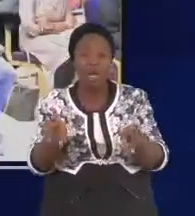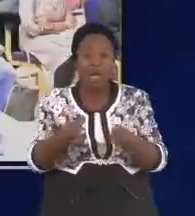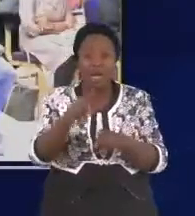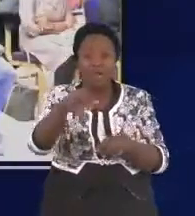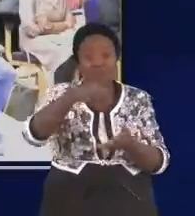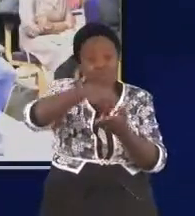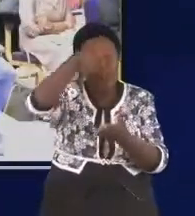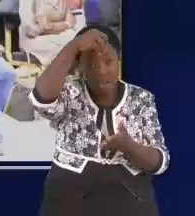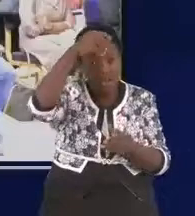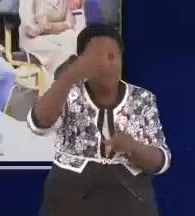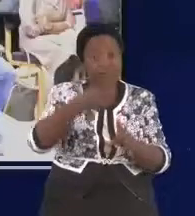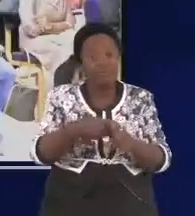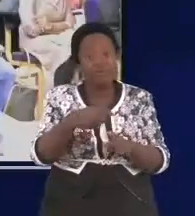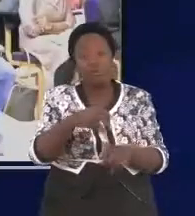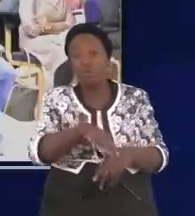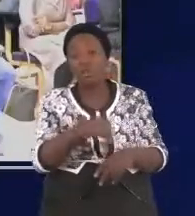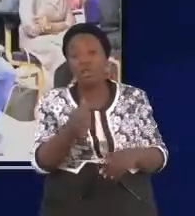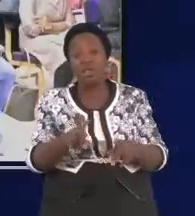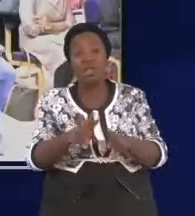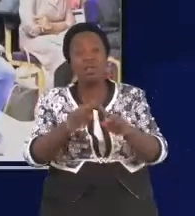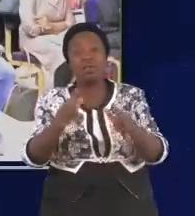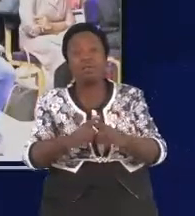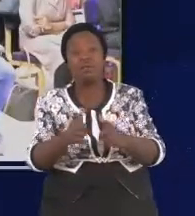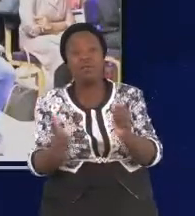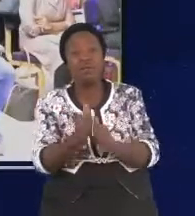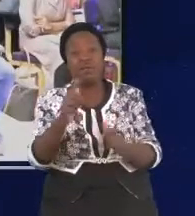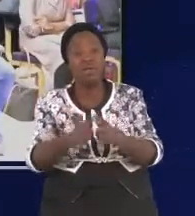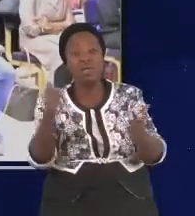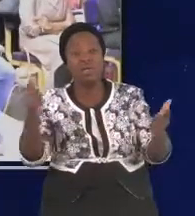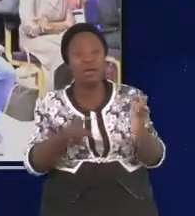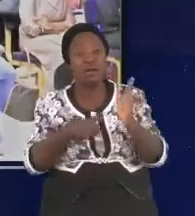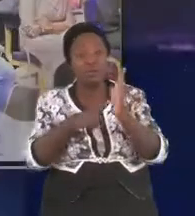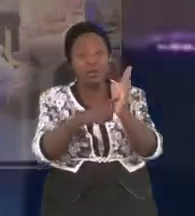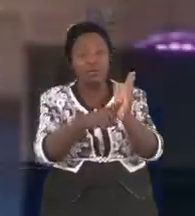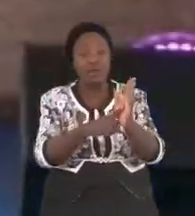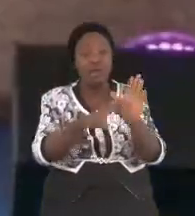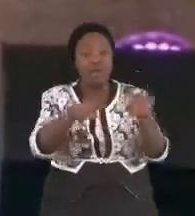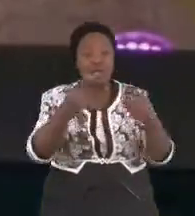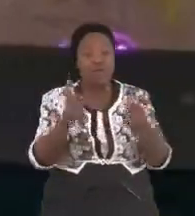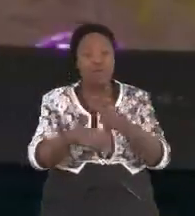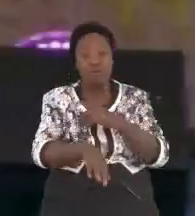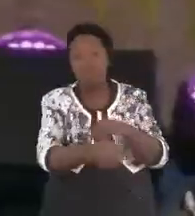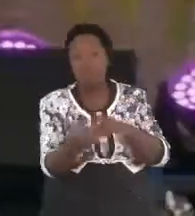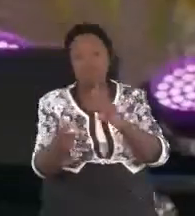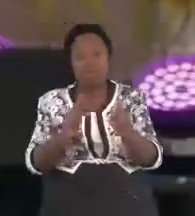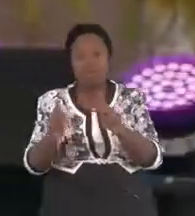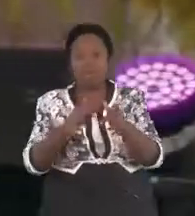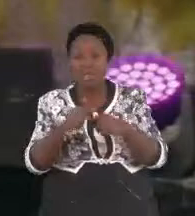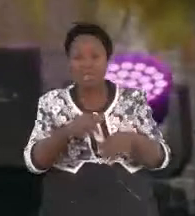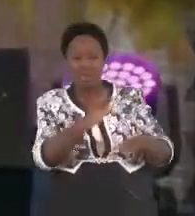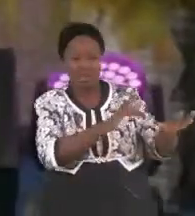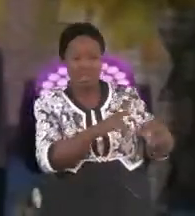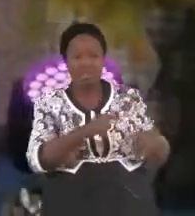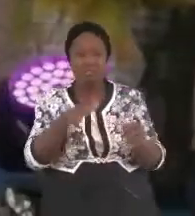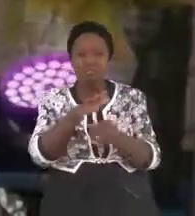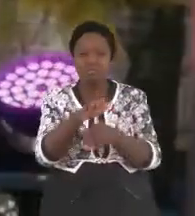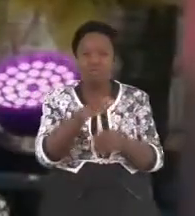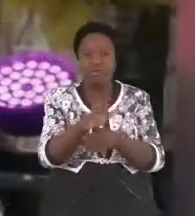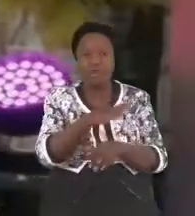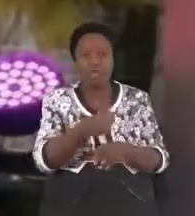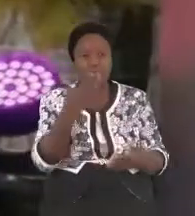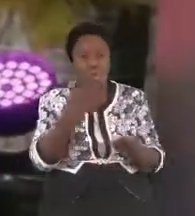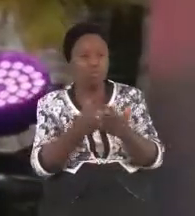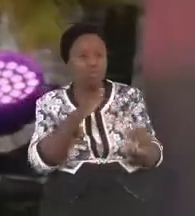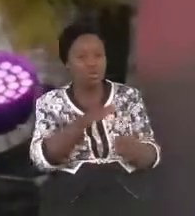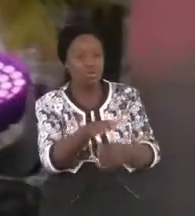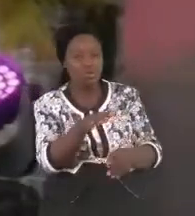the greater revelation given to other people, and they're kind enough, and they're good enough, and